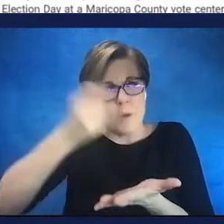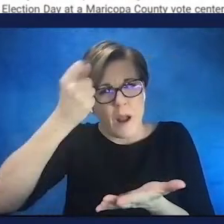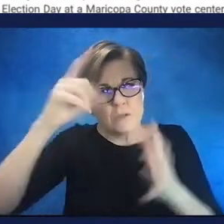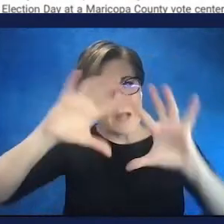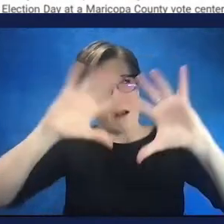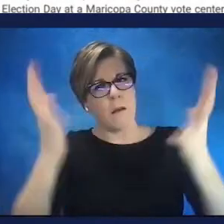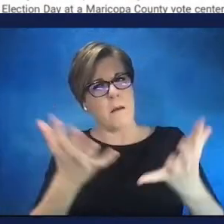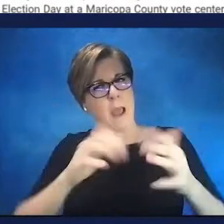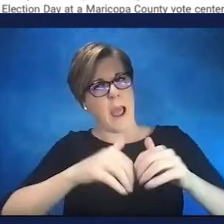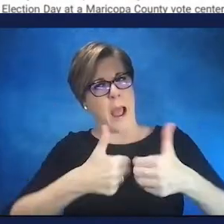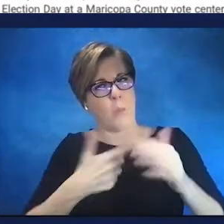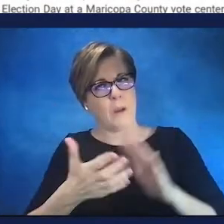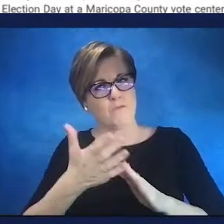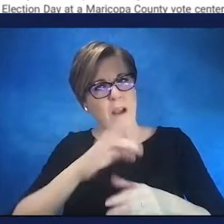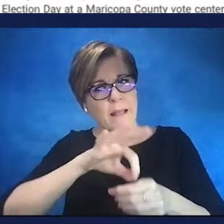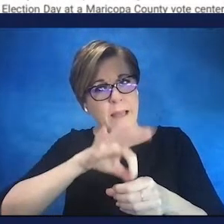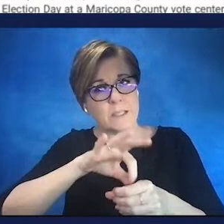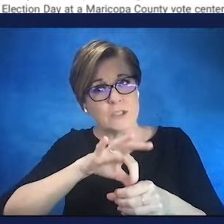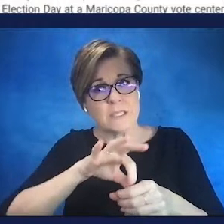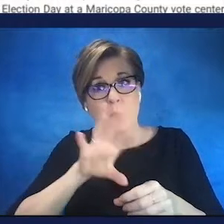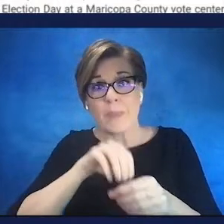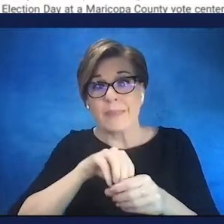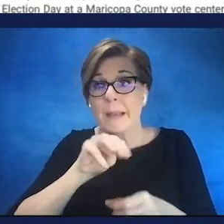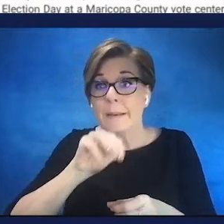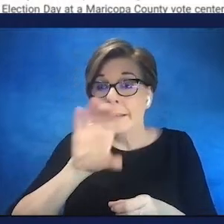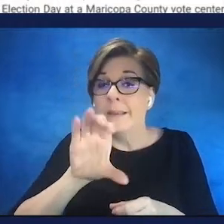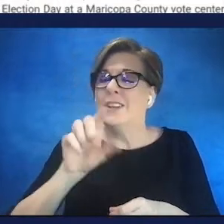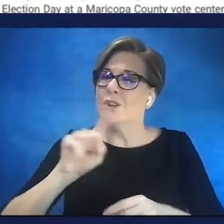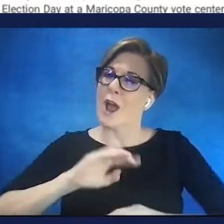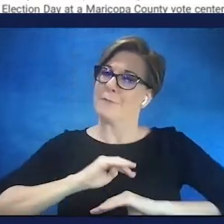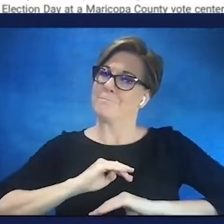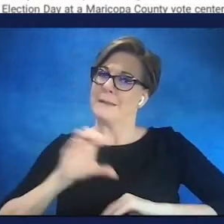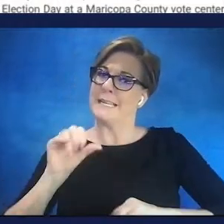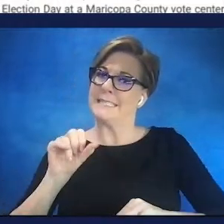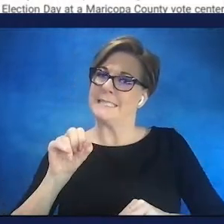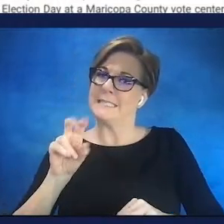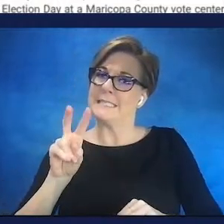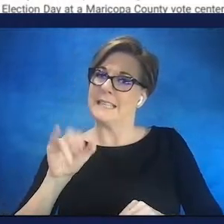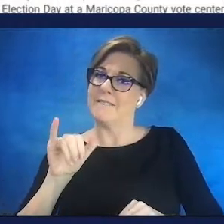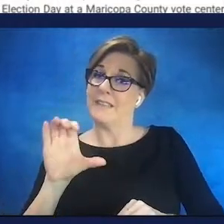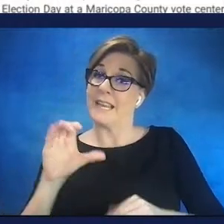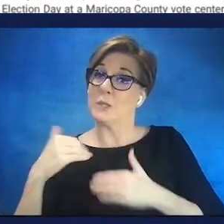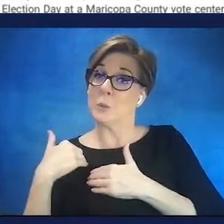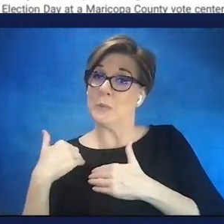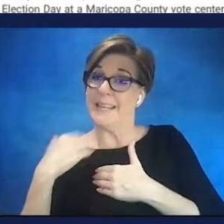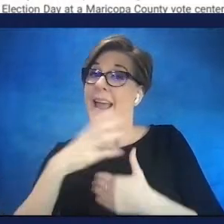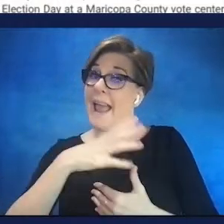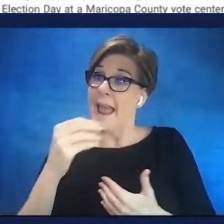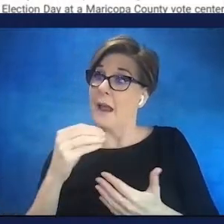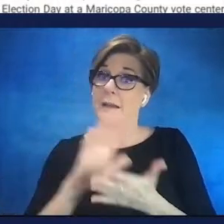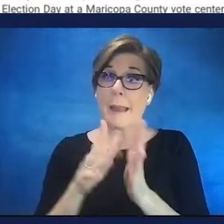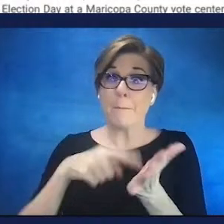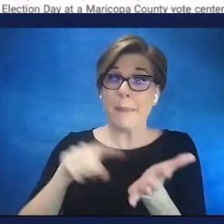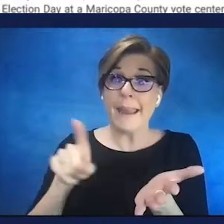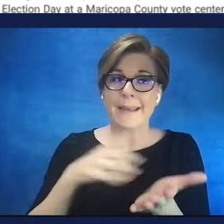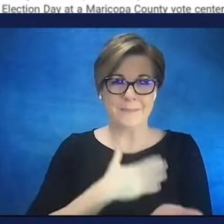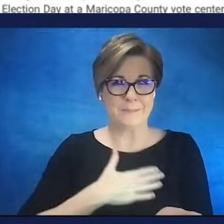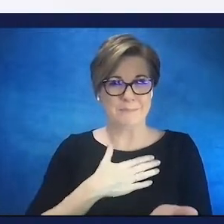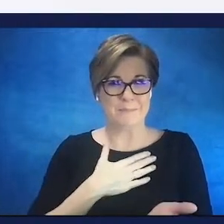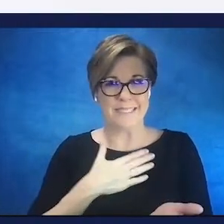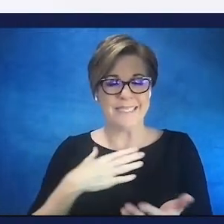of how elections are run in the county, fulfill your civic duty, and get paid for it. So please apply today.